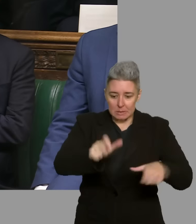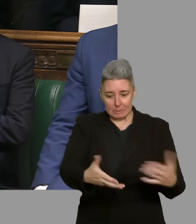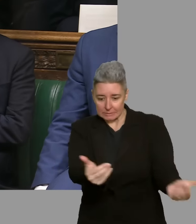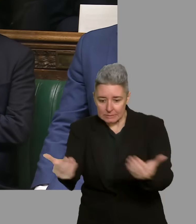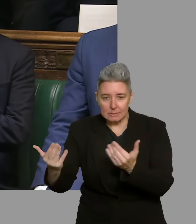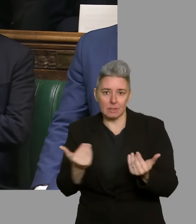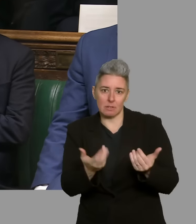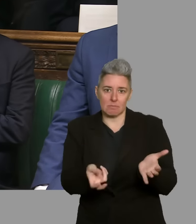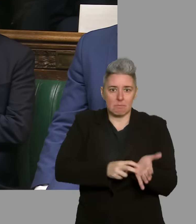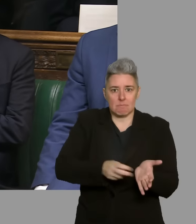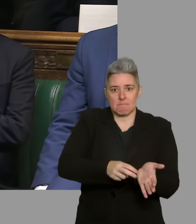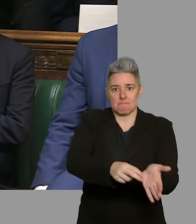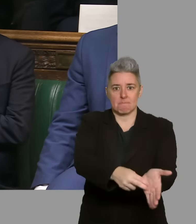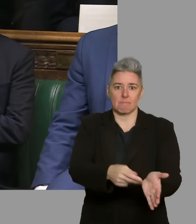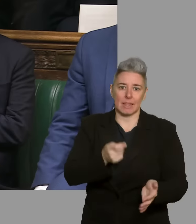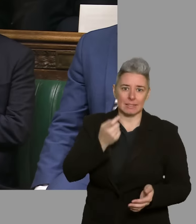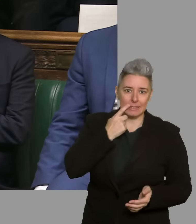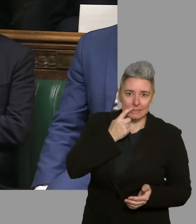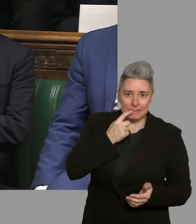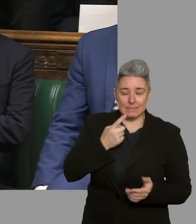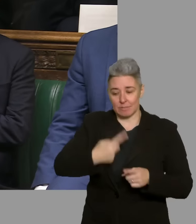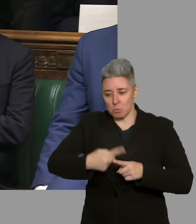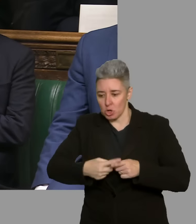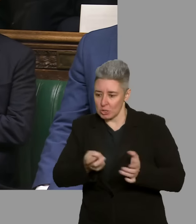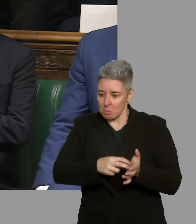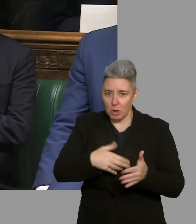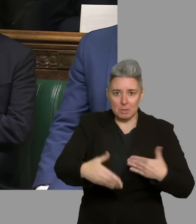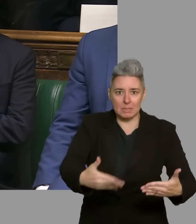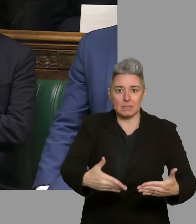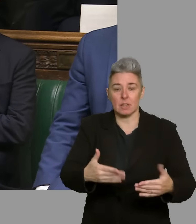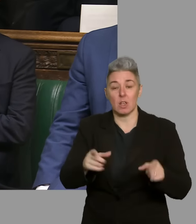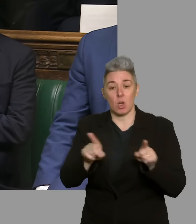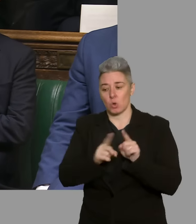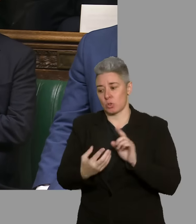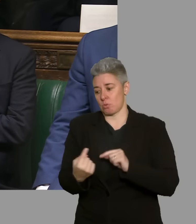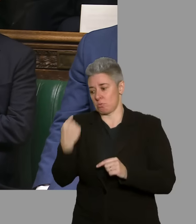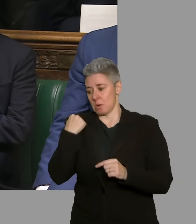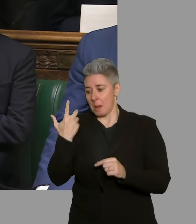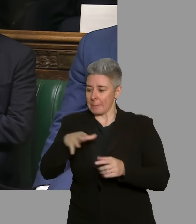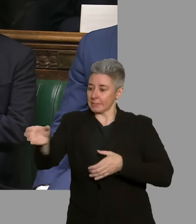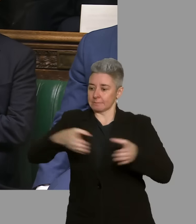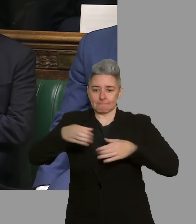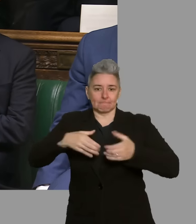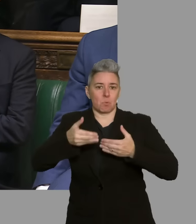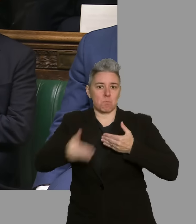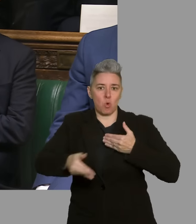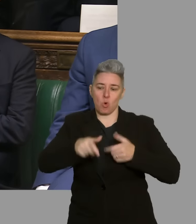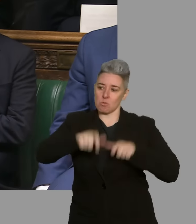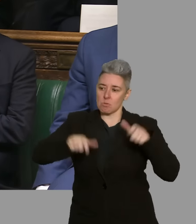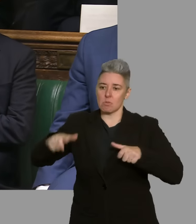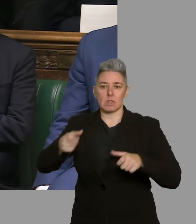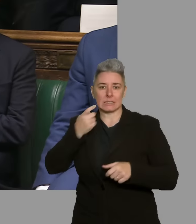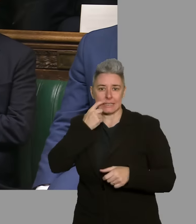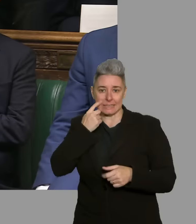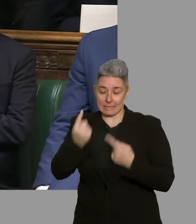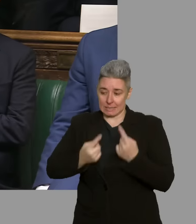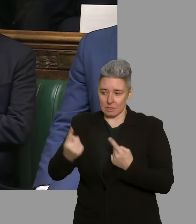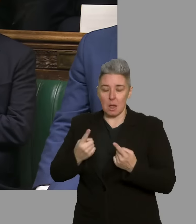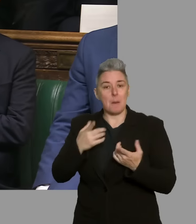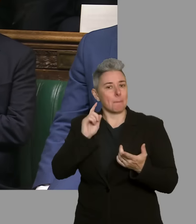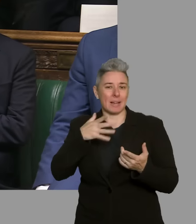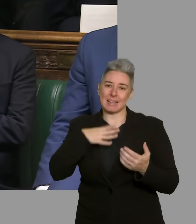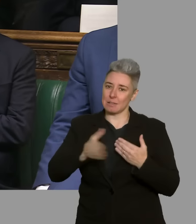of extra UDAs. But there is more to do. So can the Prime Minister update me on the progress of the